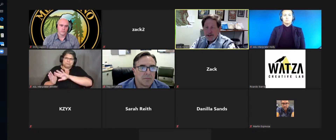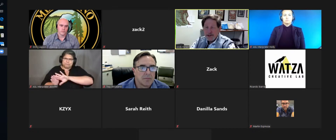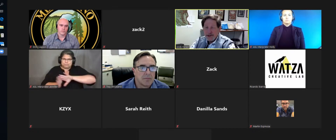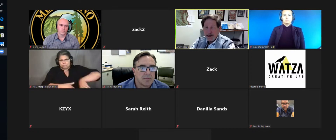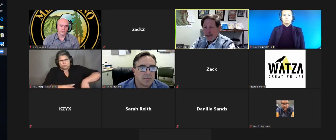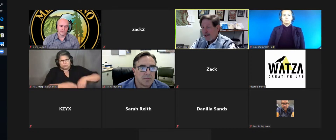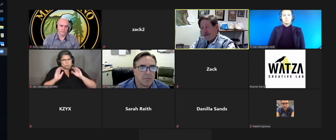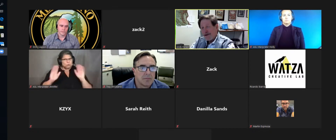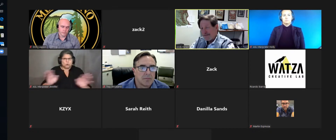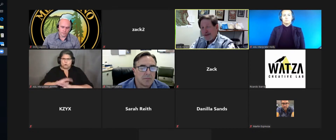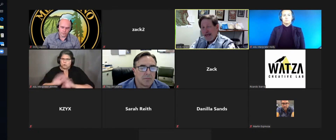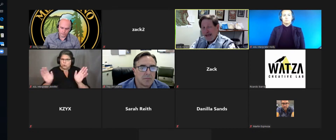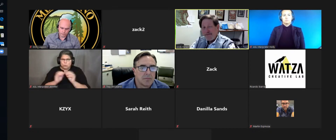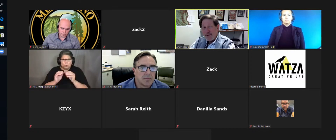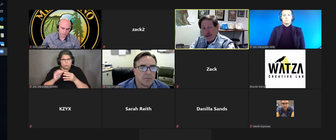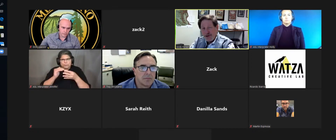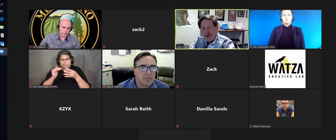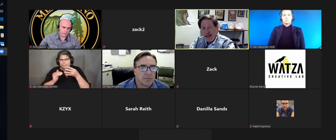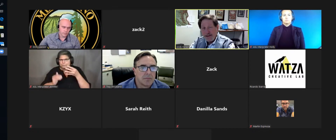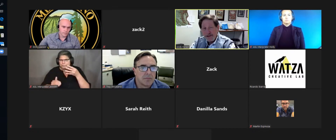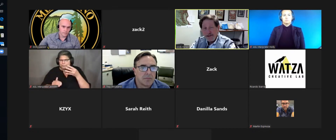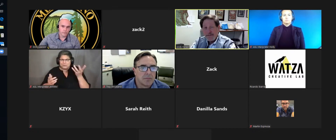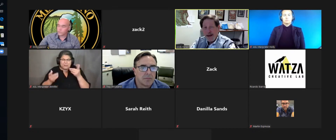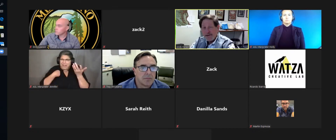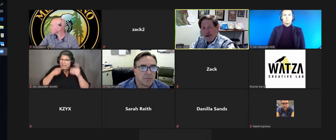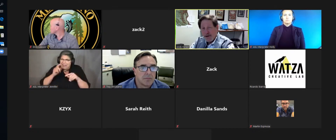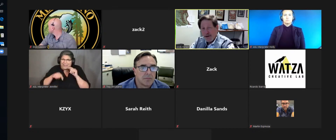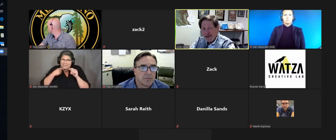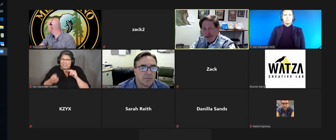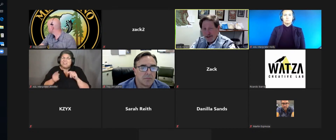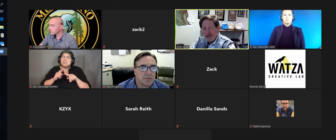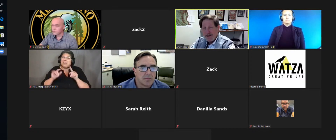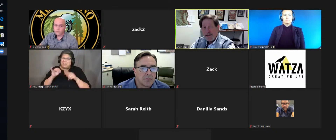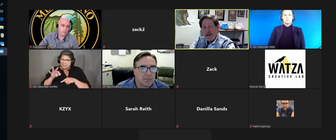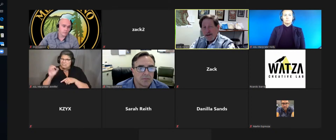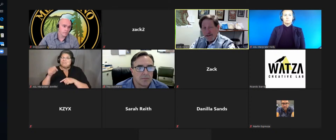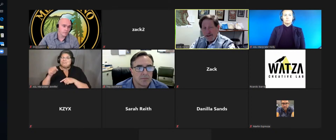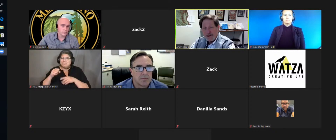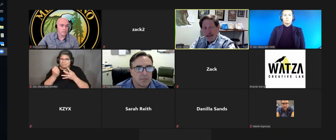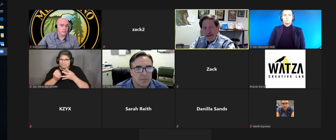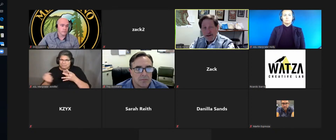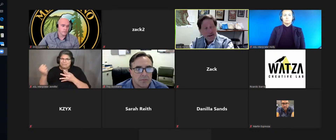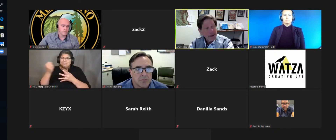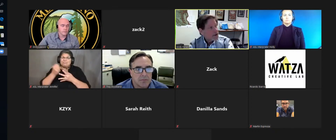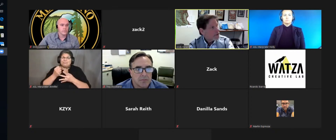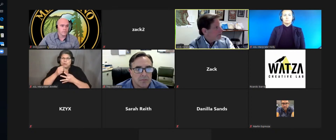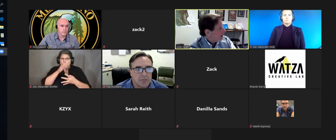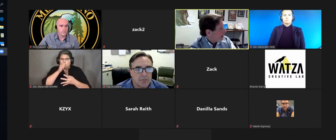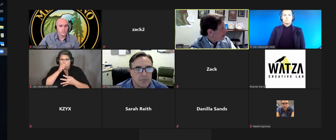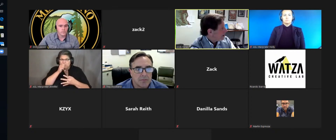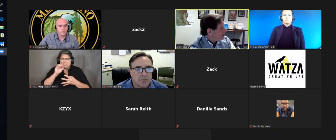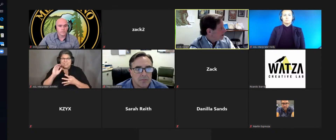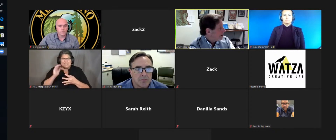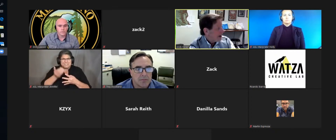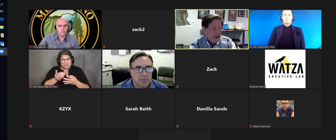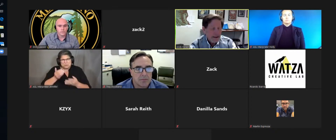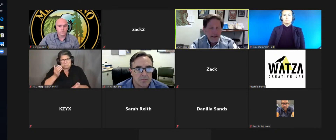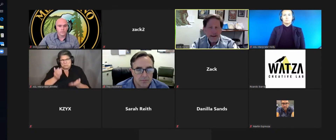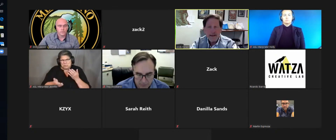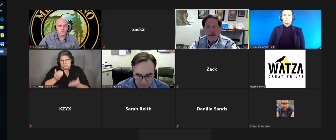tiers. So I can't tell you. If we do get turned back to orange tier, it looks like the earliest would be, I think I